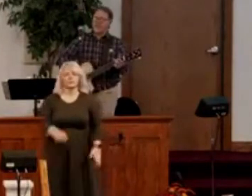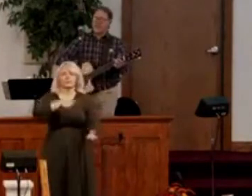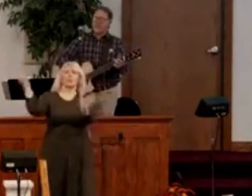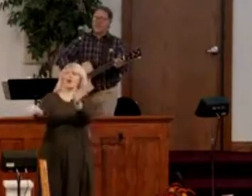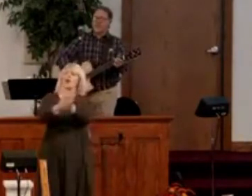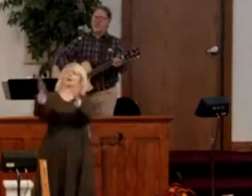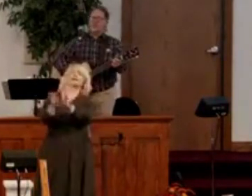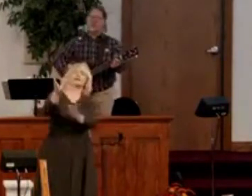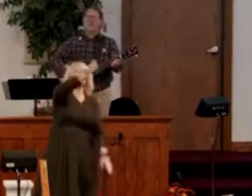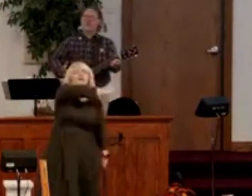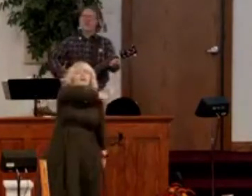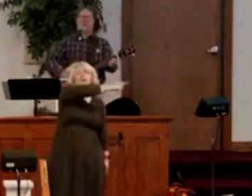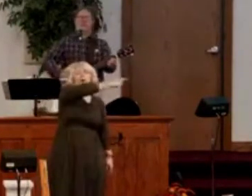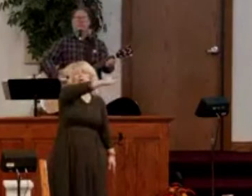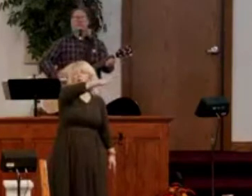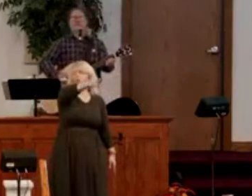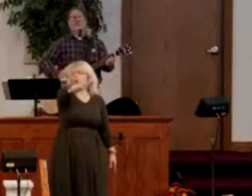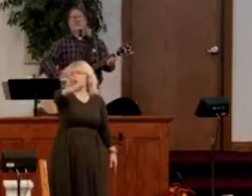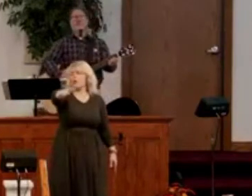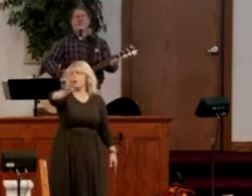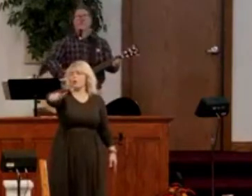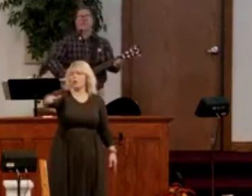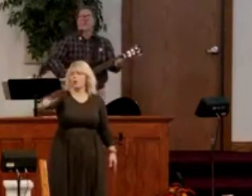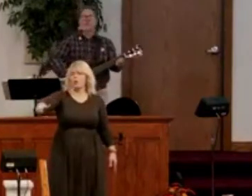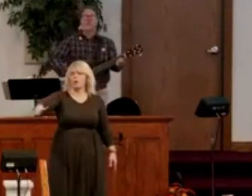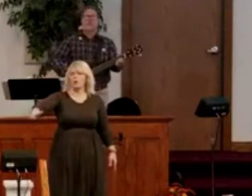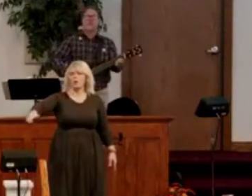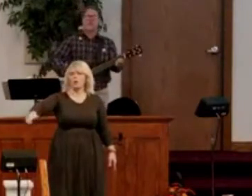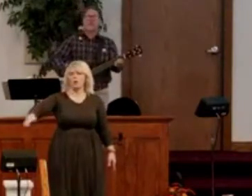Just praise the